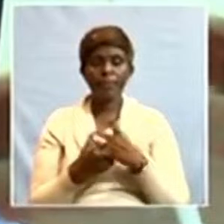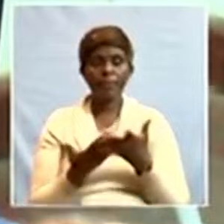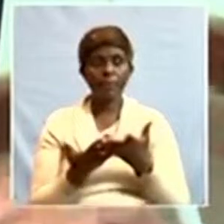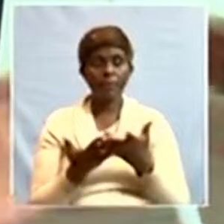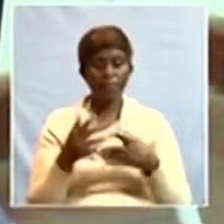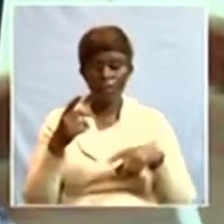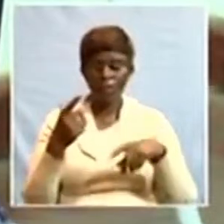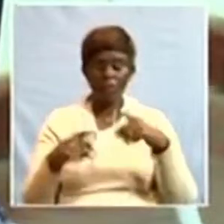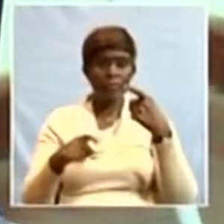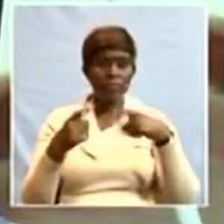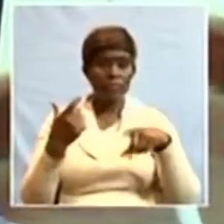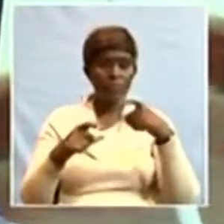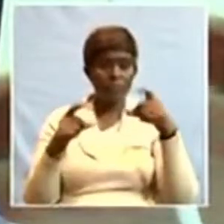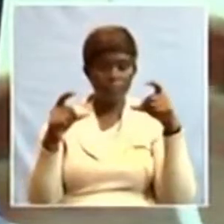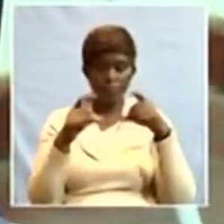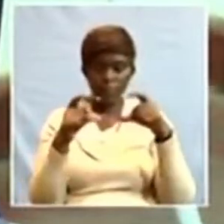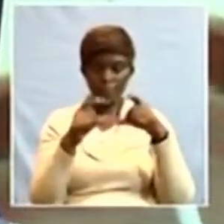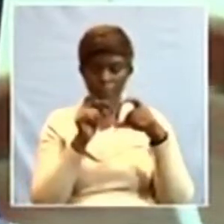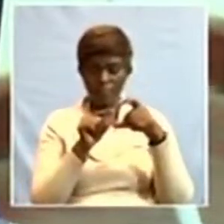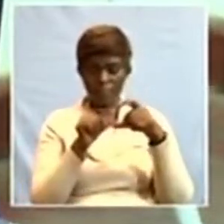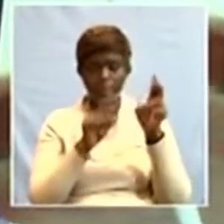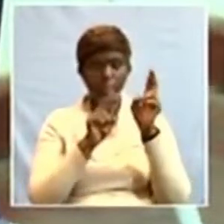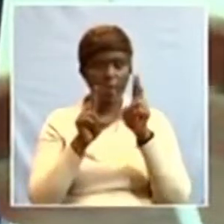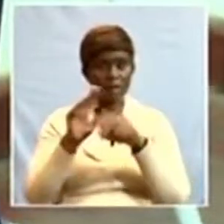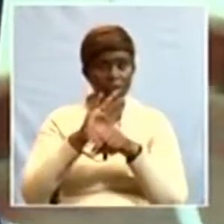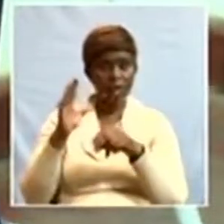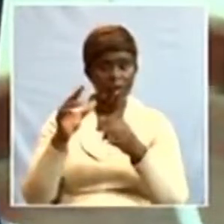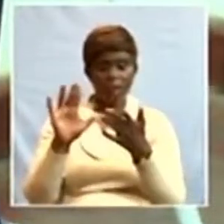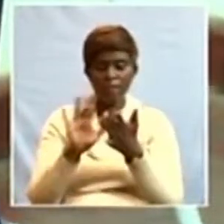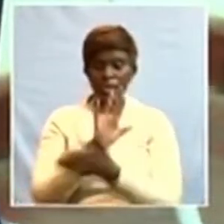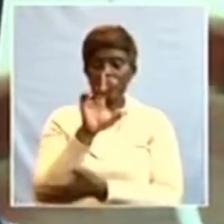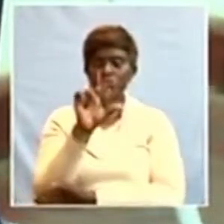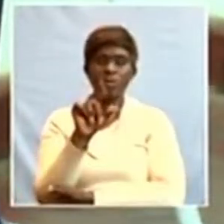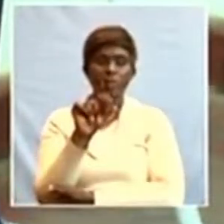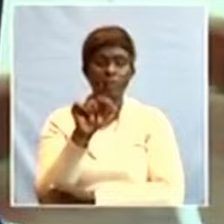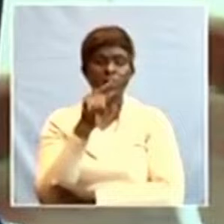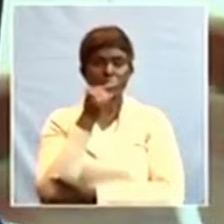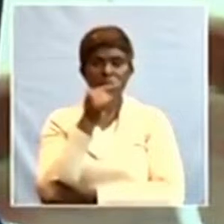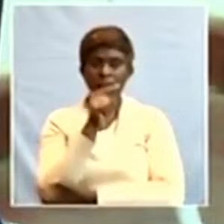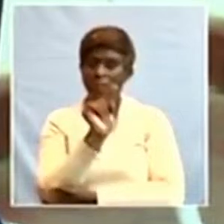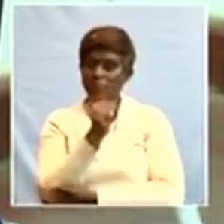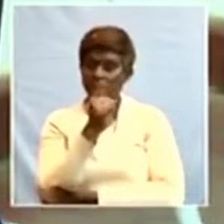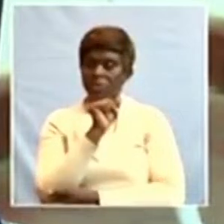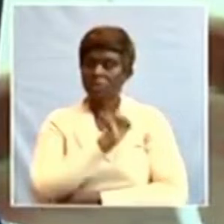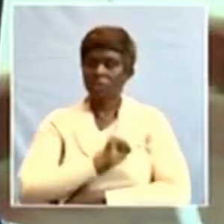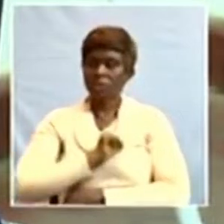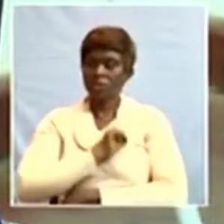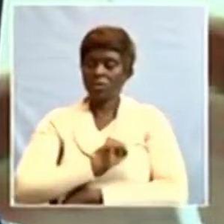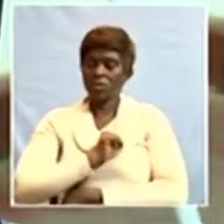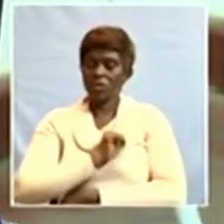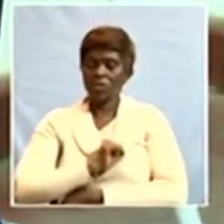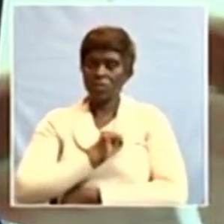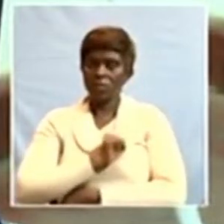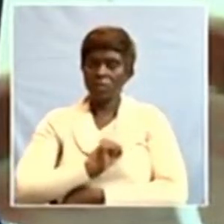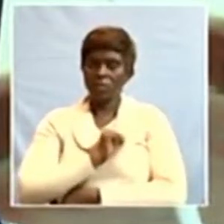Disability cards. I think our response is on page 20, where we're saying that, first of all, it was regrettable that